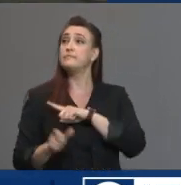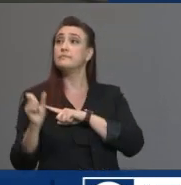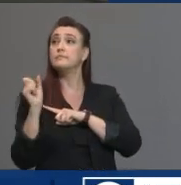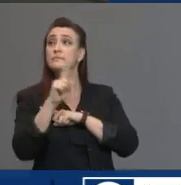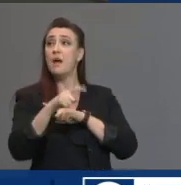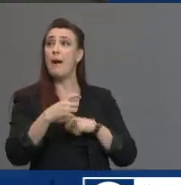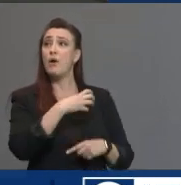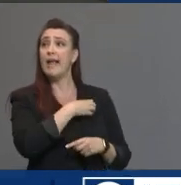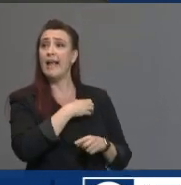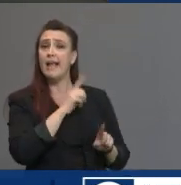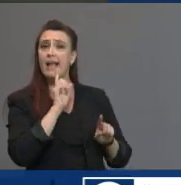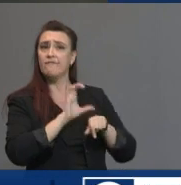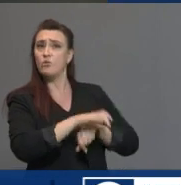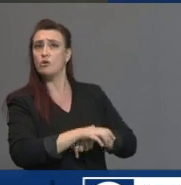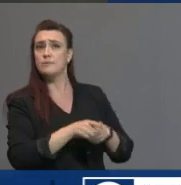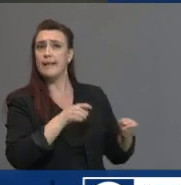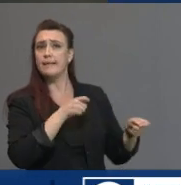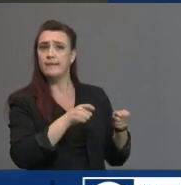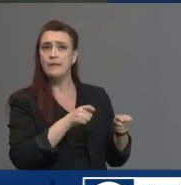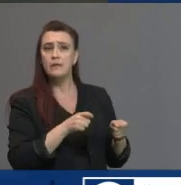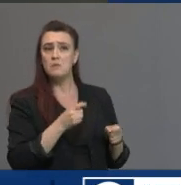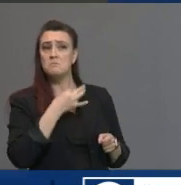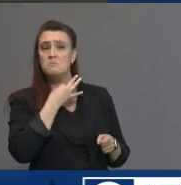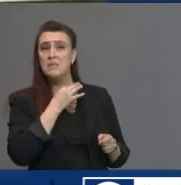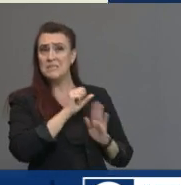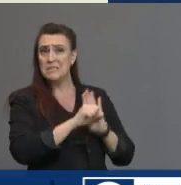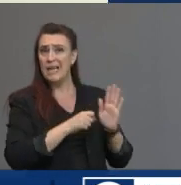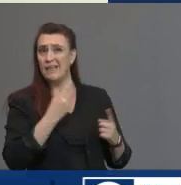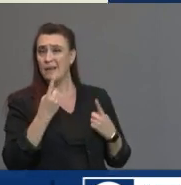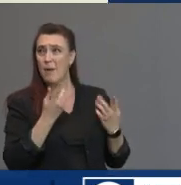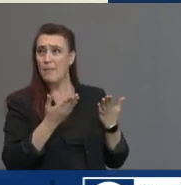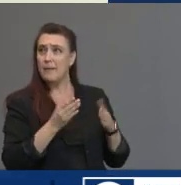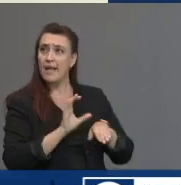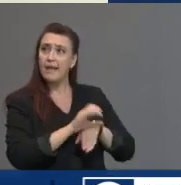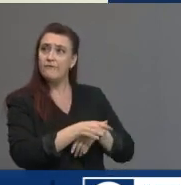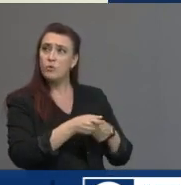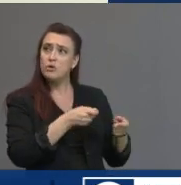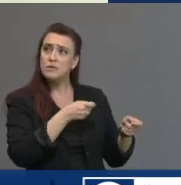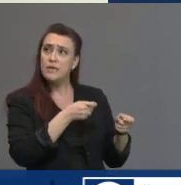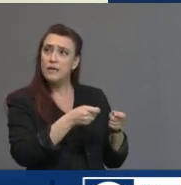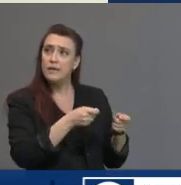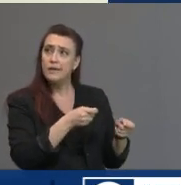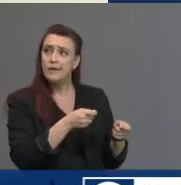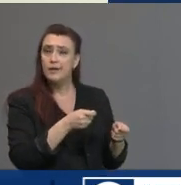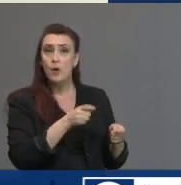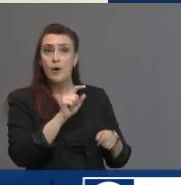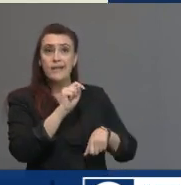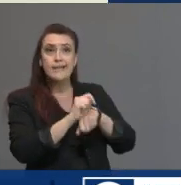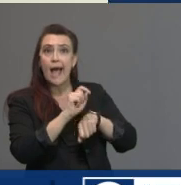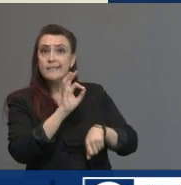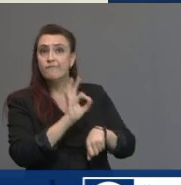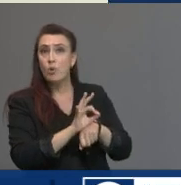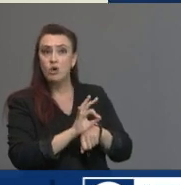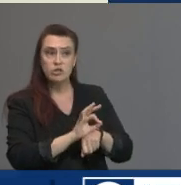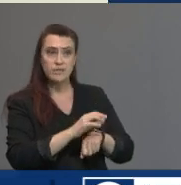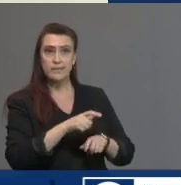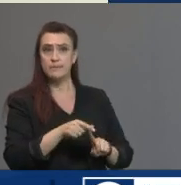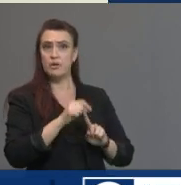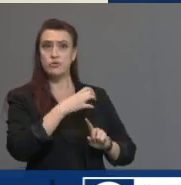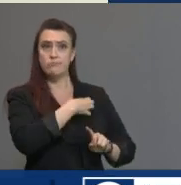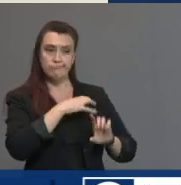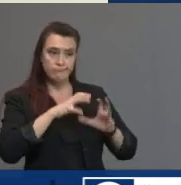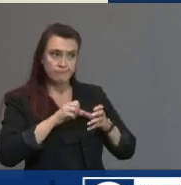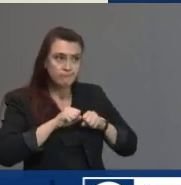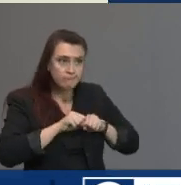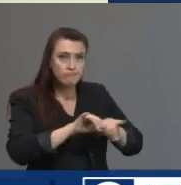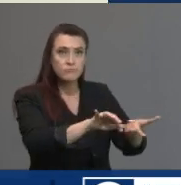also on enforcement, I was just wondering if the state would consider enforcing, have some kind of enforcing, task force, or if you're just leaving it up